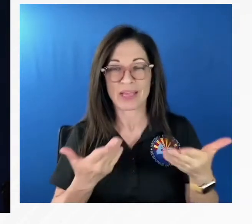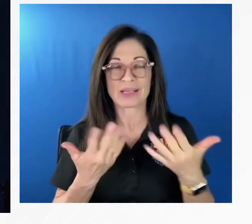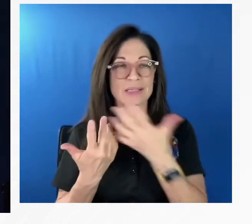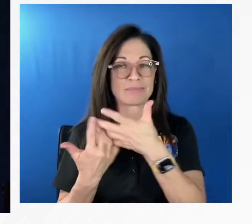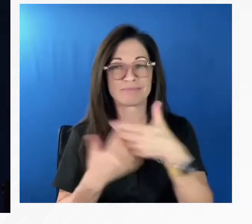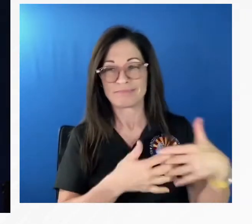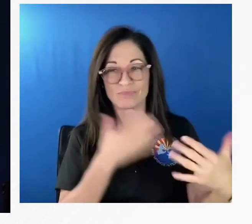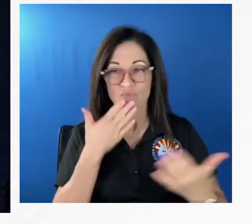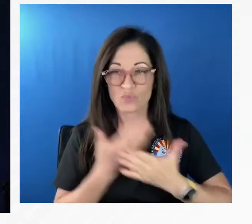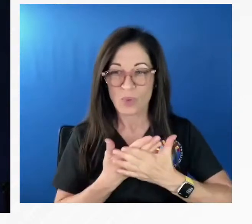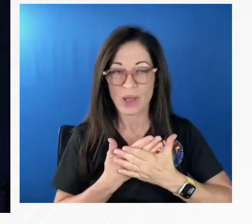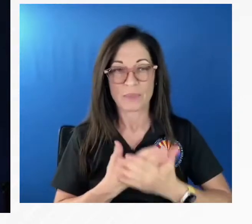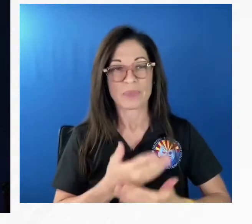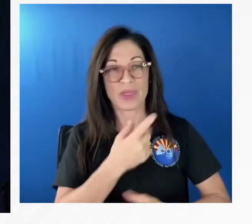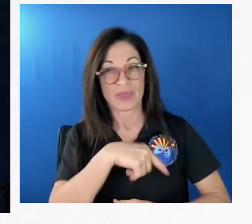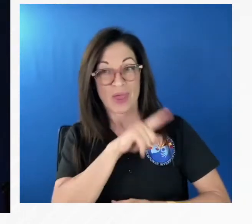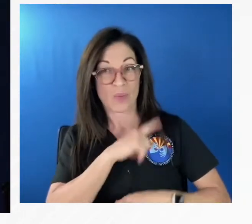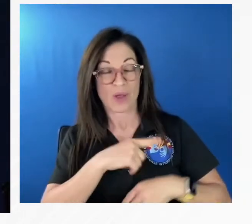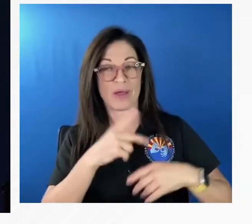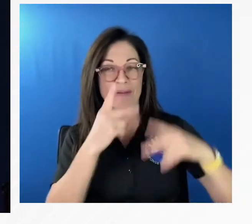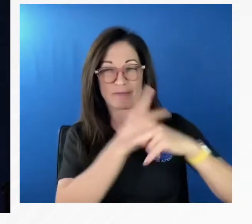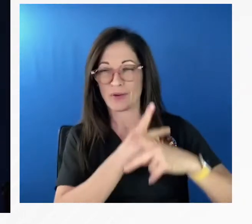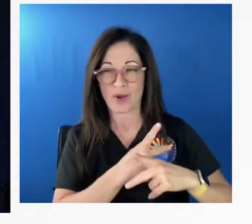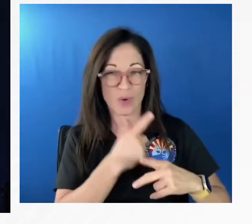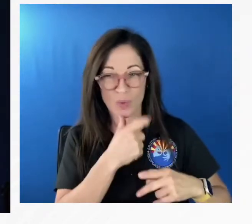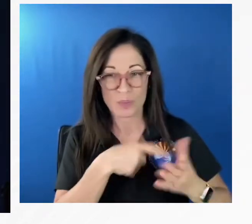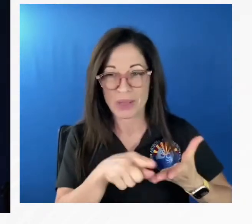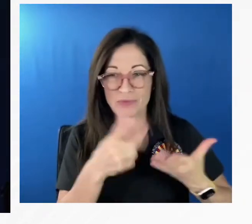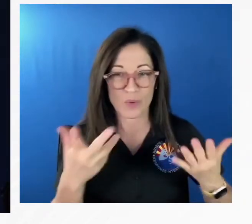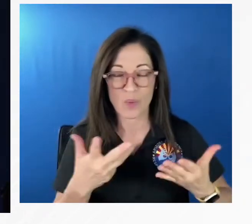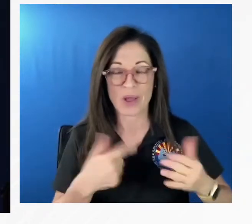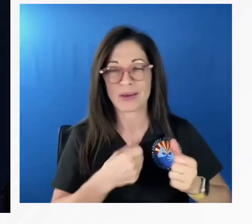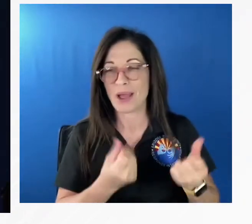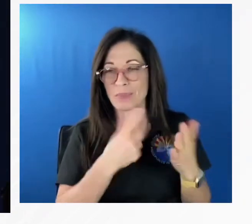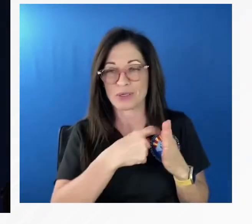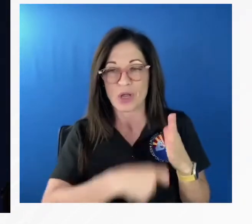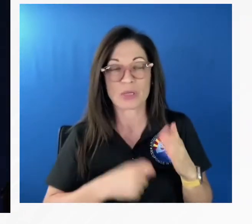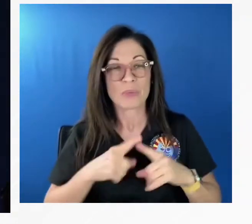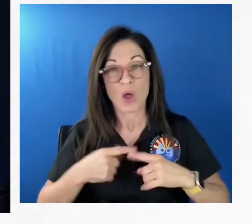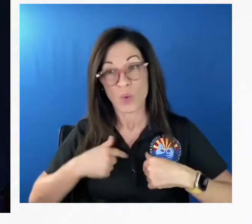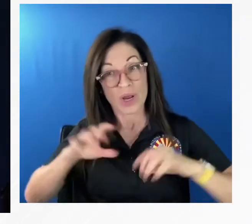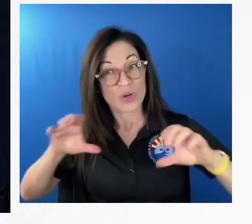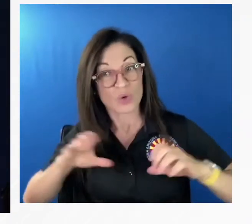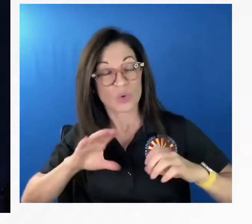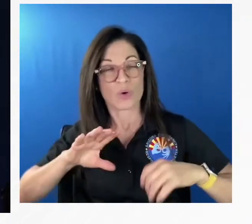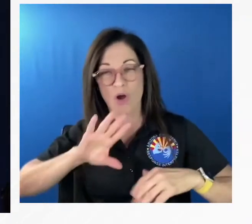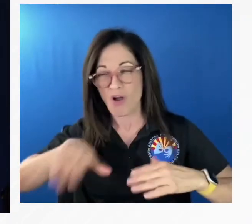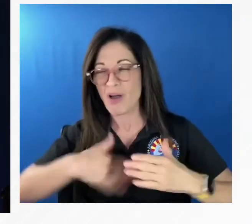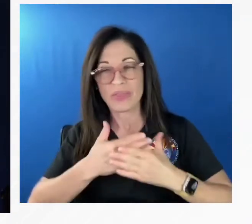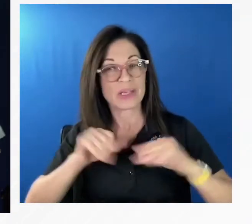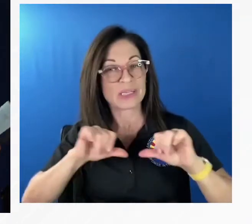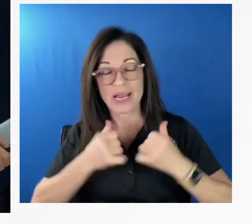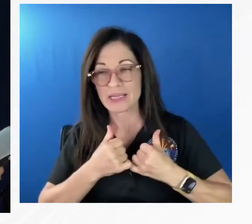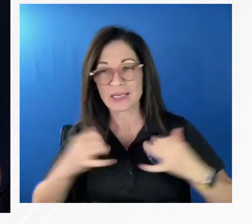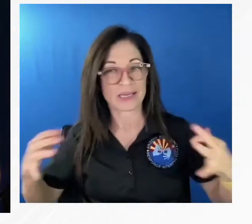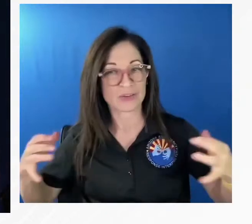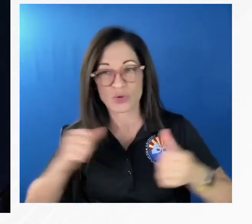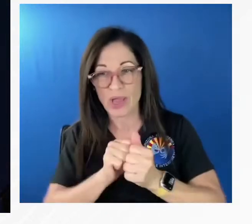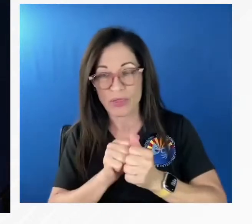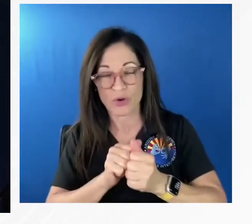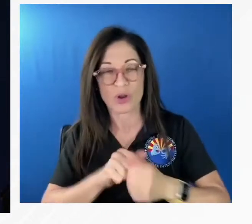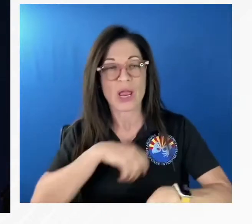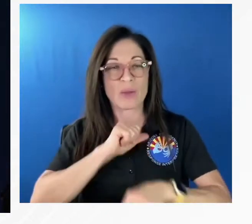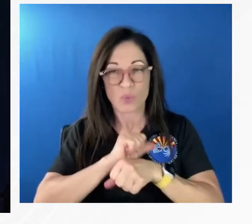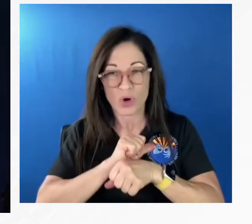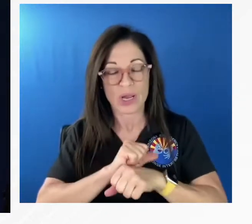And these guys are going to figure out the checkbooks and all that stuff later, but what we're going to do, all of our agencies, is we get together and we serve you, the people in the community.